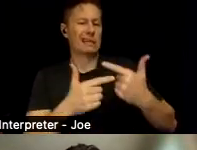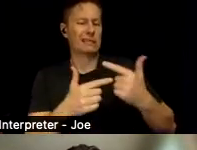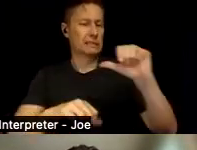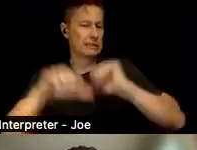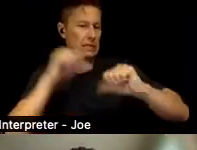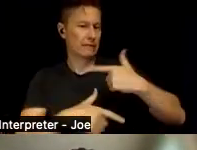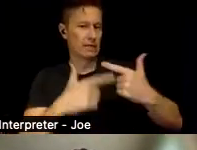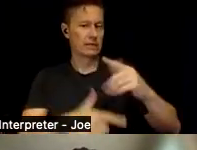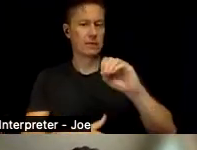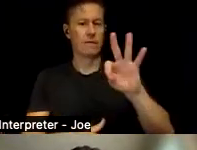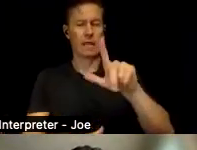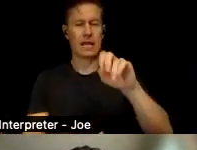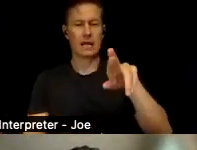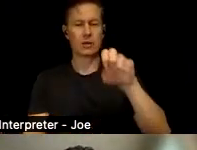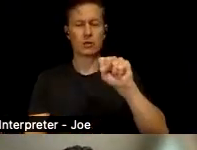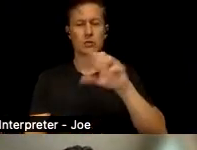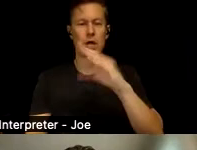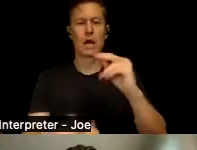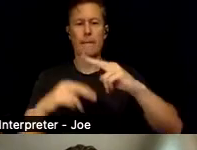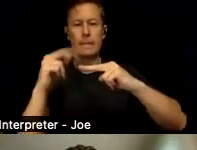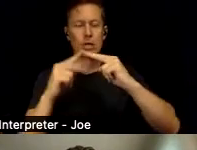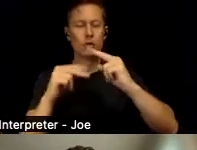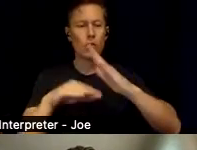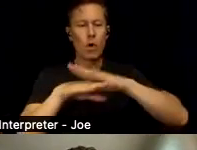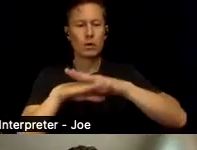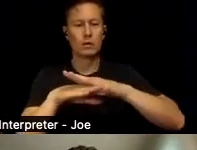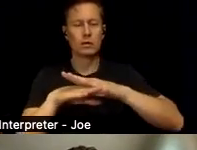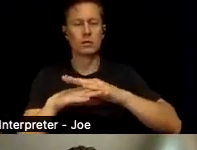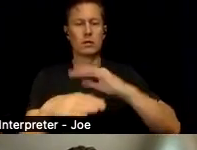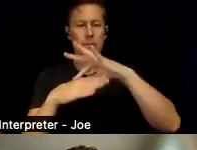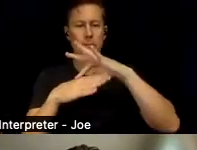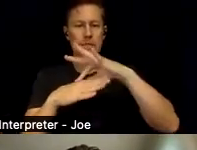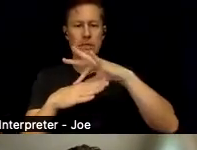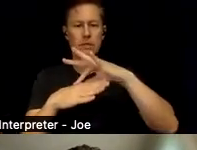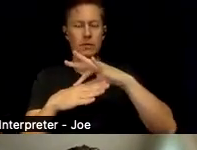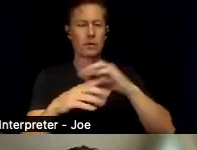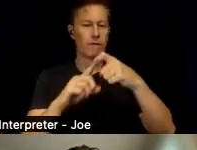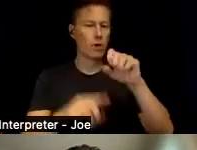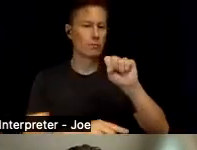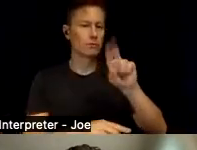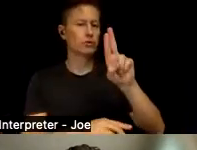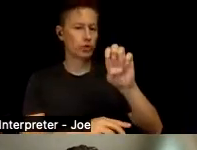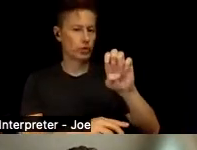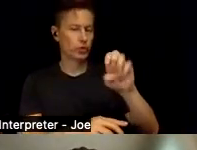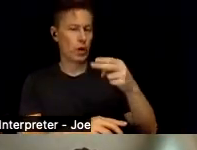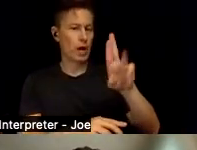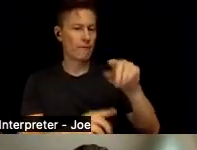it comprehensively, and I'm going to build very much on the material that Sue Huff presented in the first